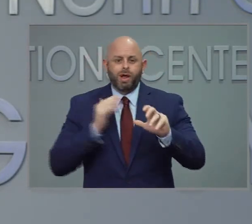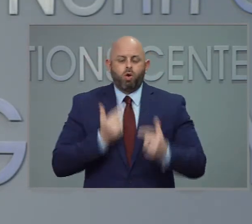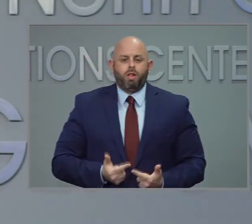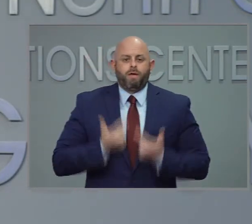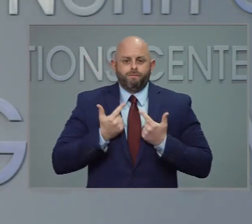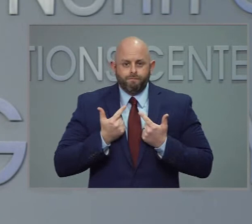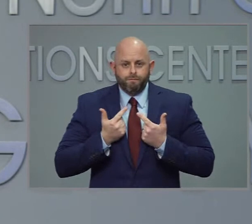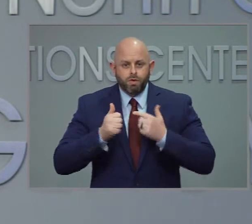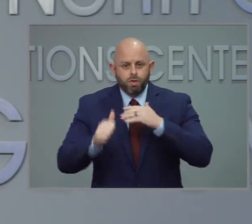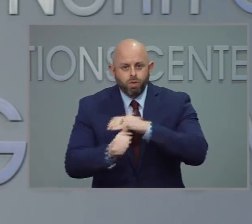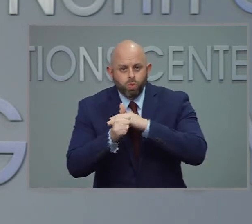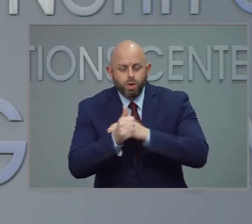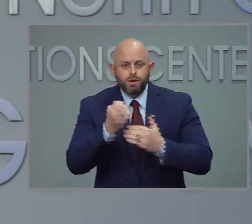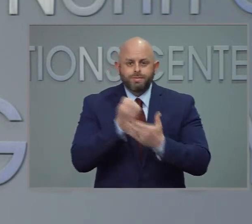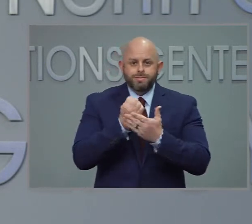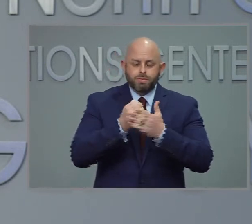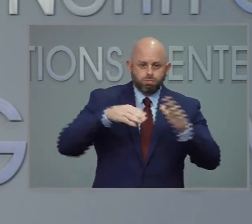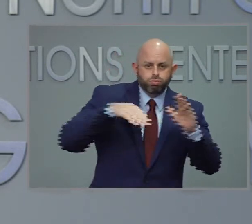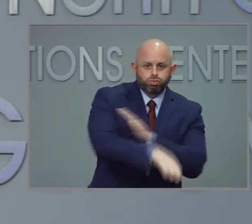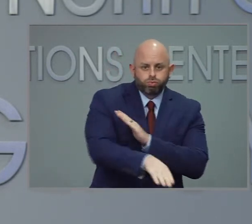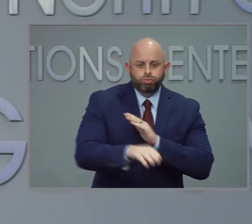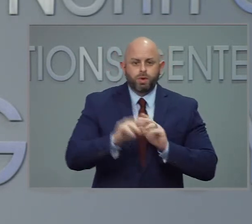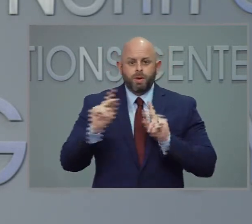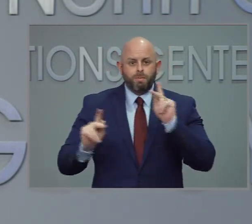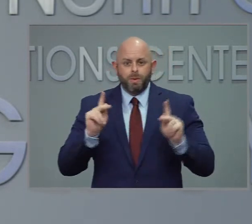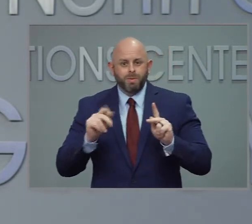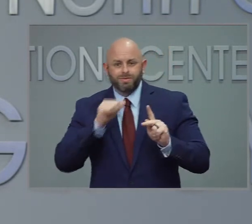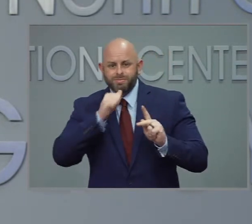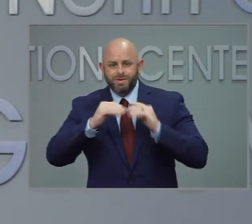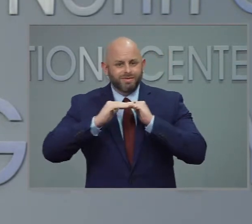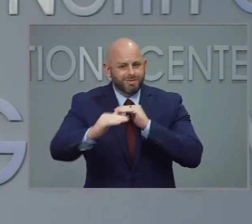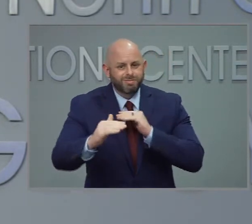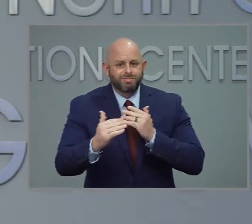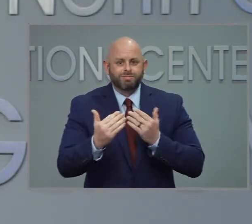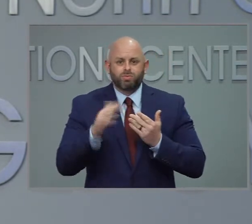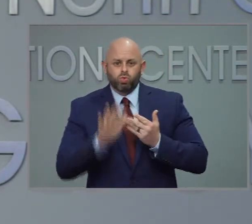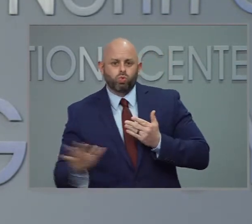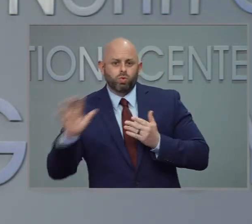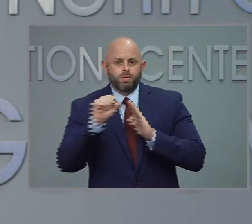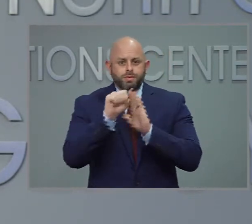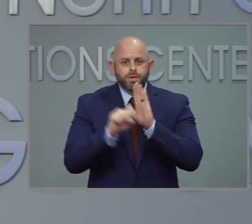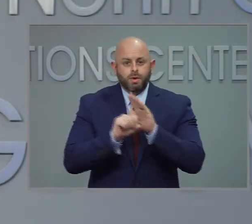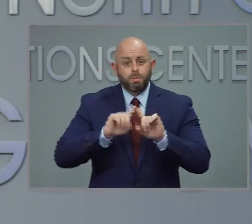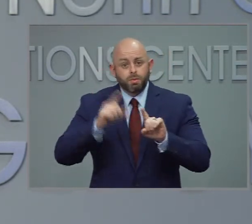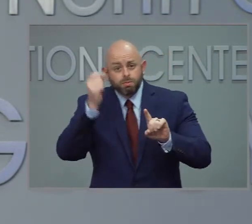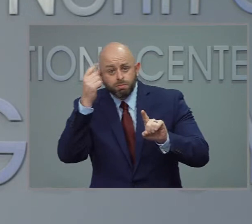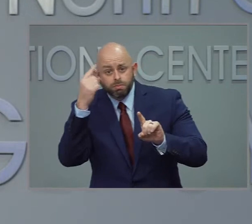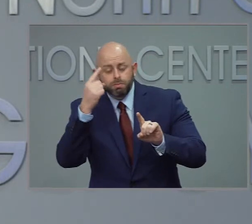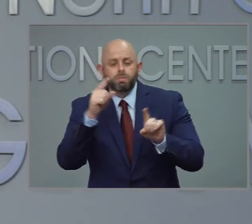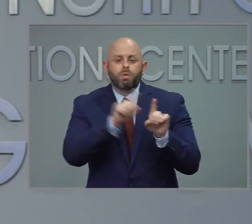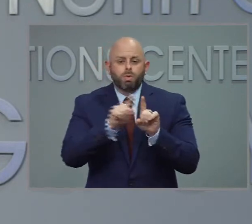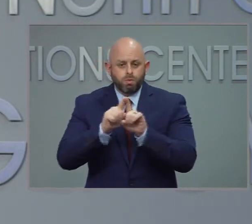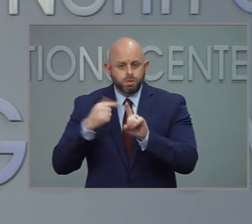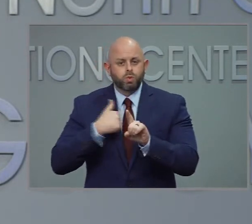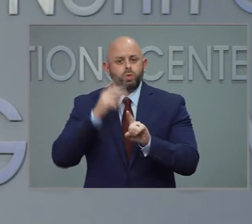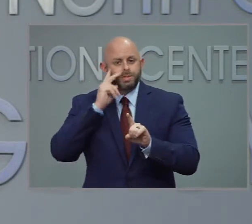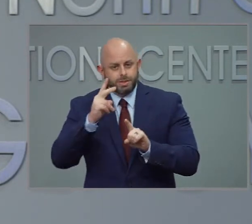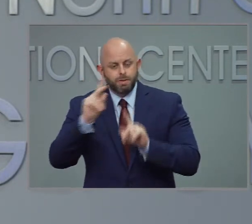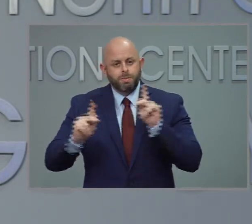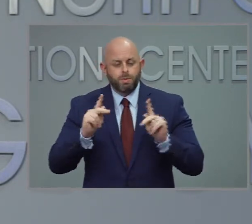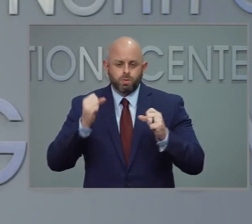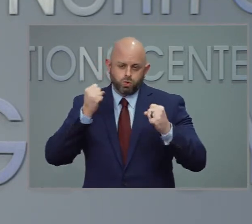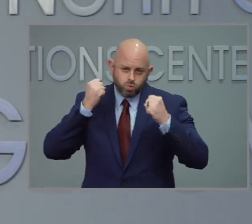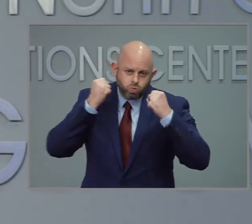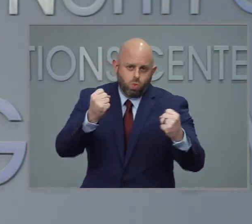economic security of people across our state. But it's also shown the strength, resilience, and innovation of